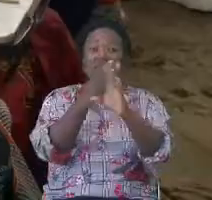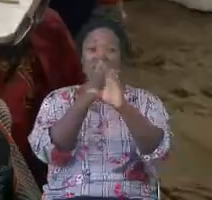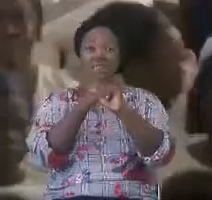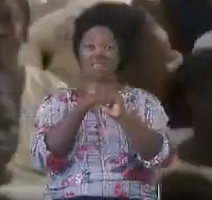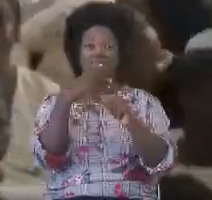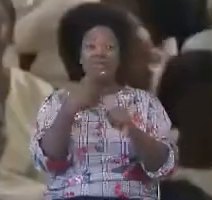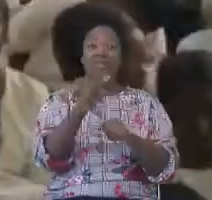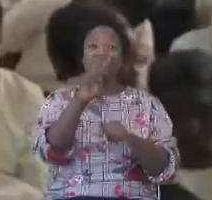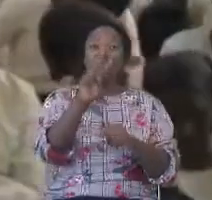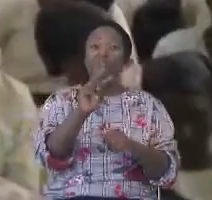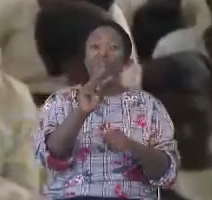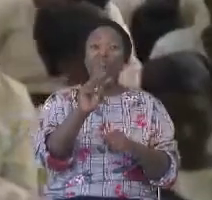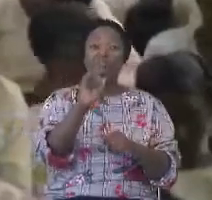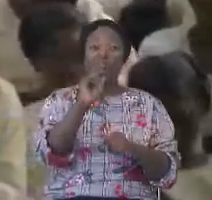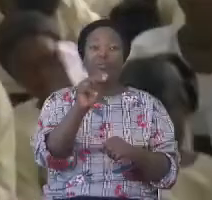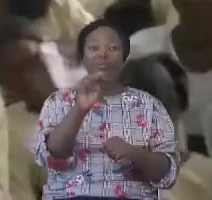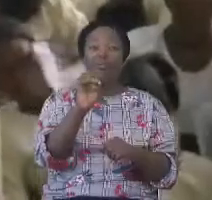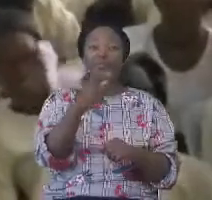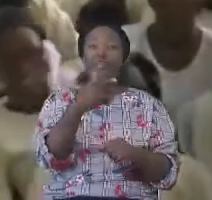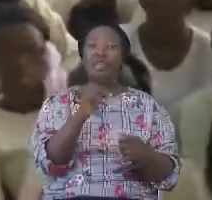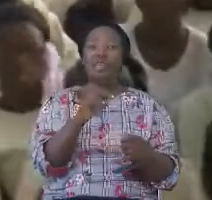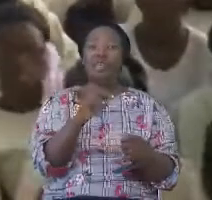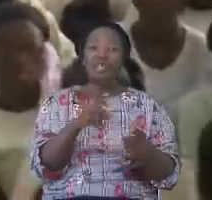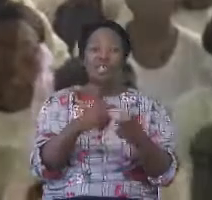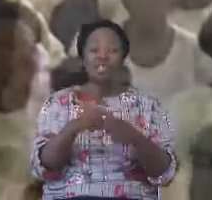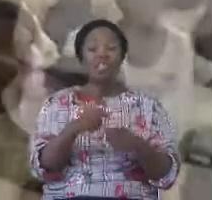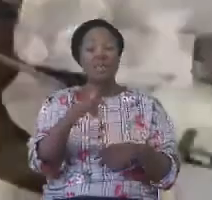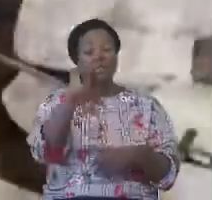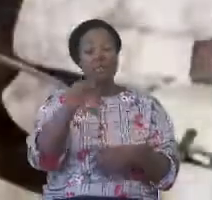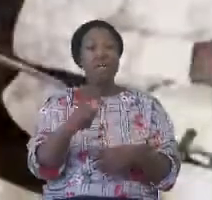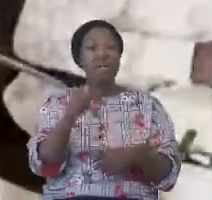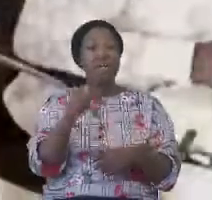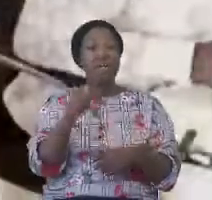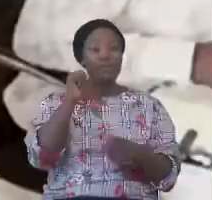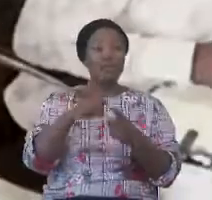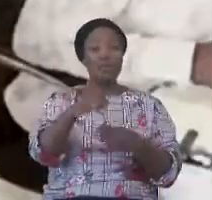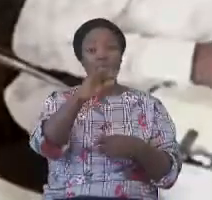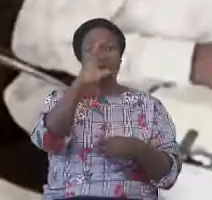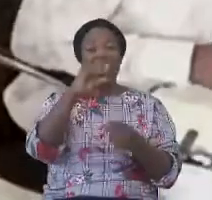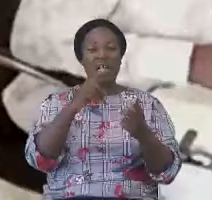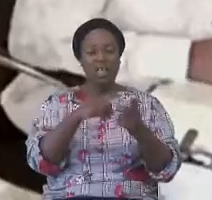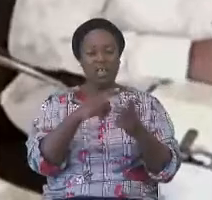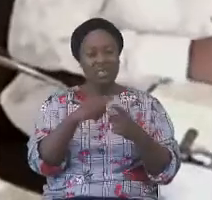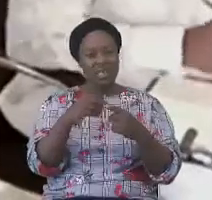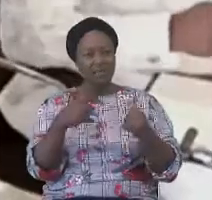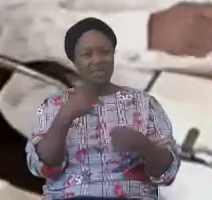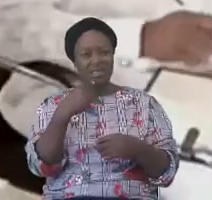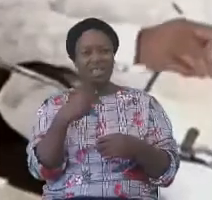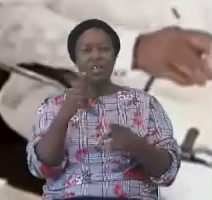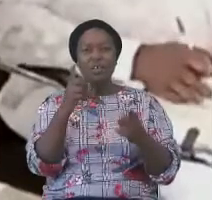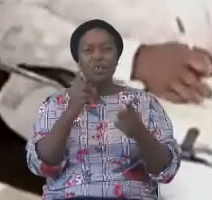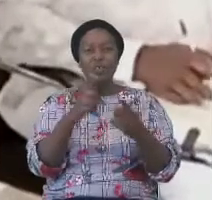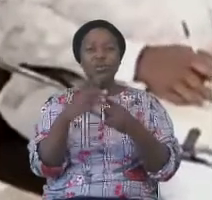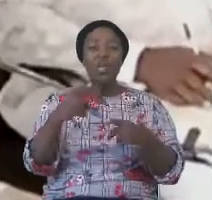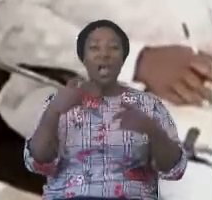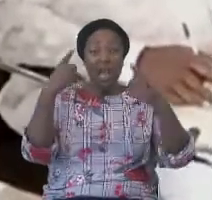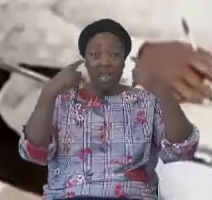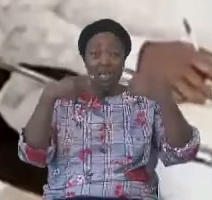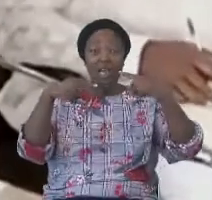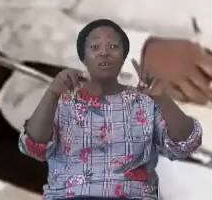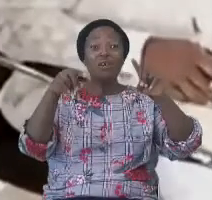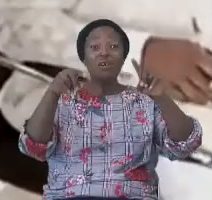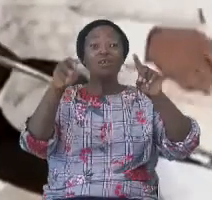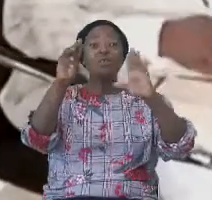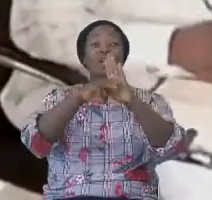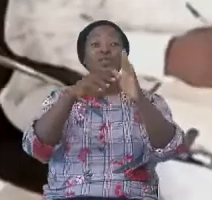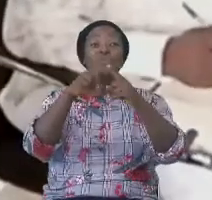at this when he had received the bingo he refused to drink the vegan and